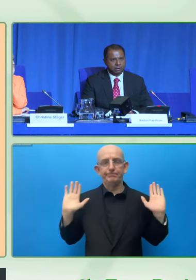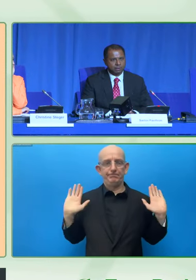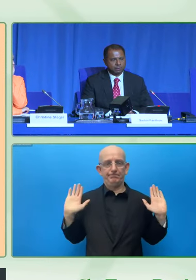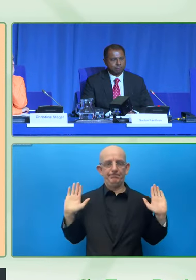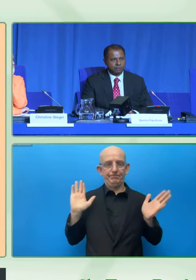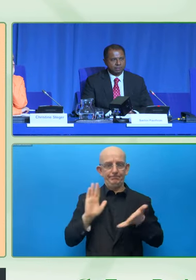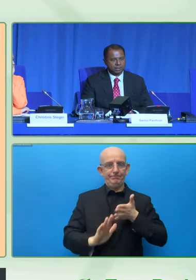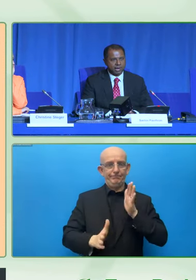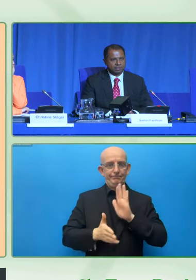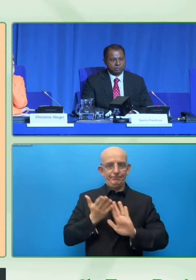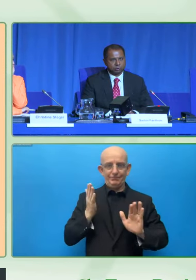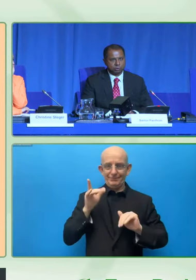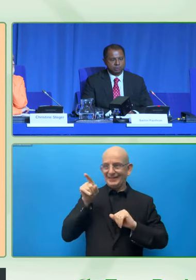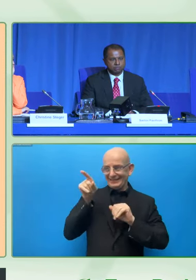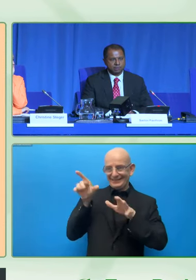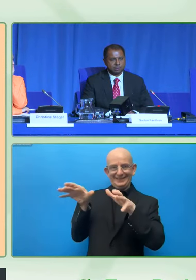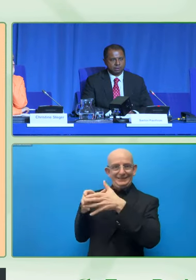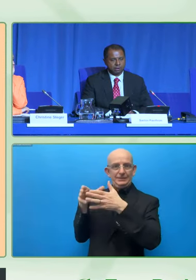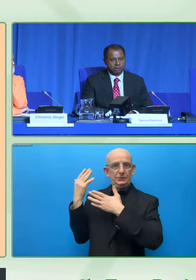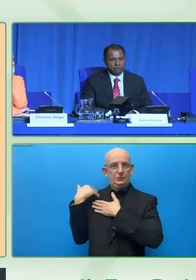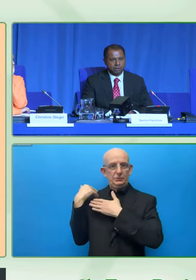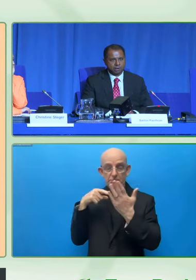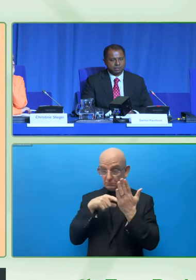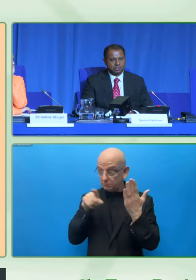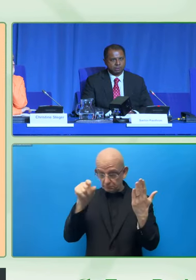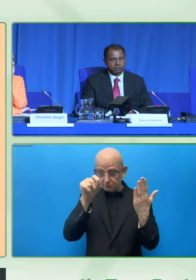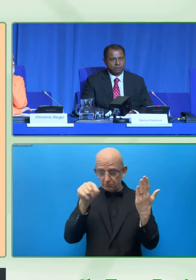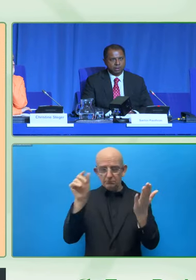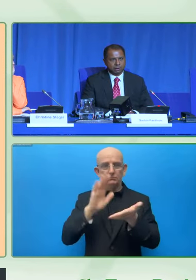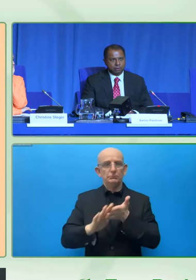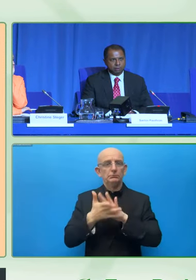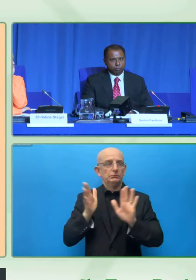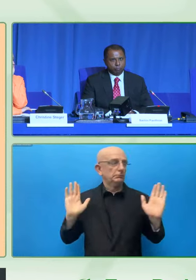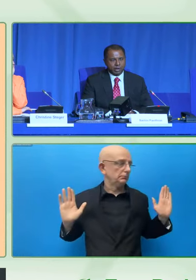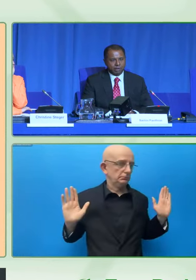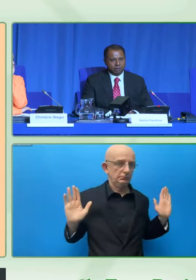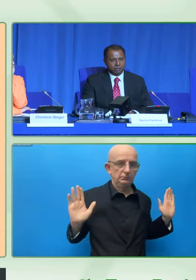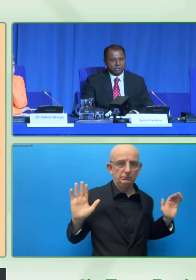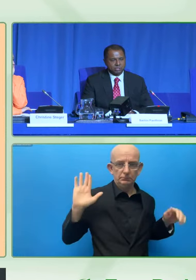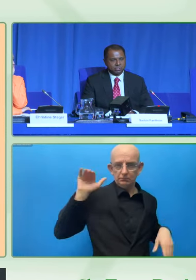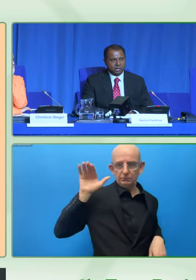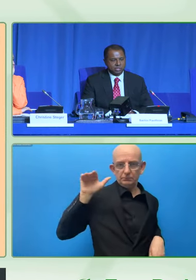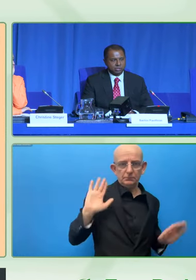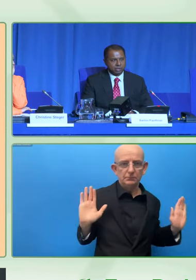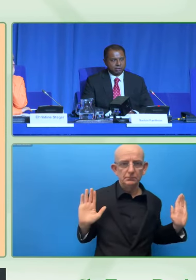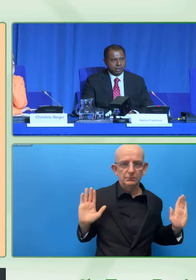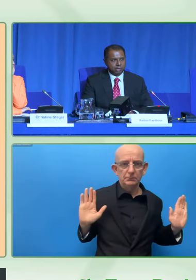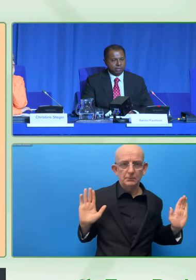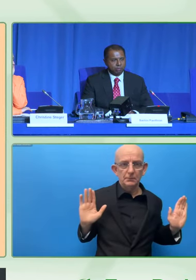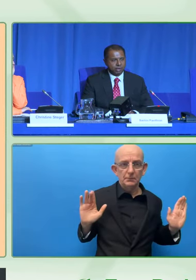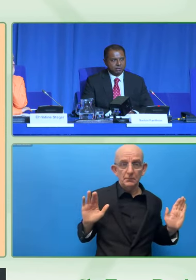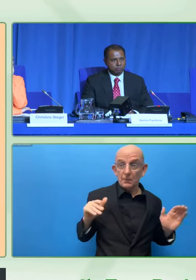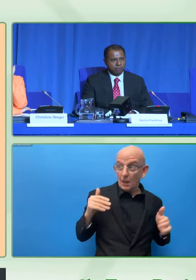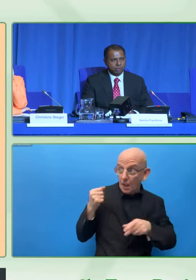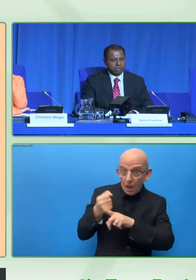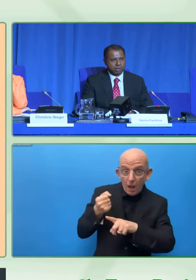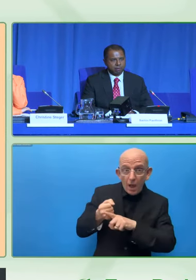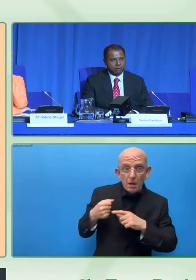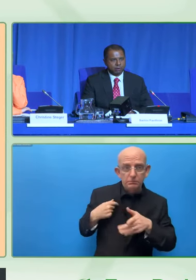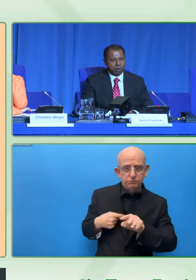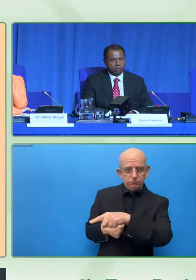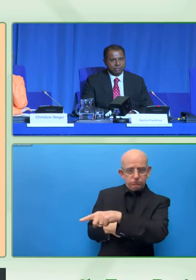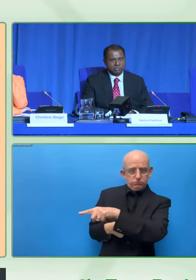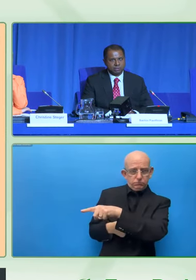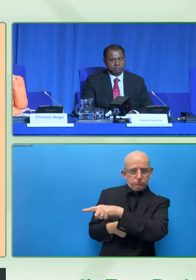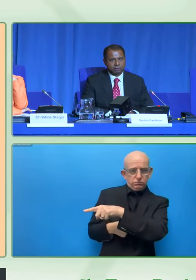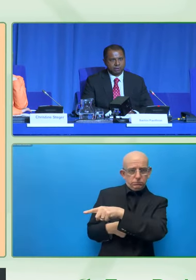government, the physical access to those spaces are accessible. The way the legislation in the U.S. worked